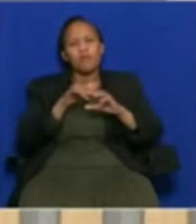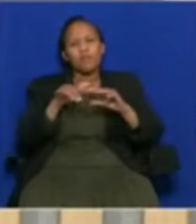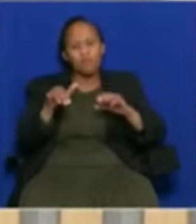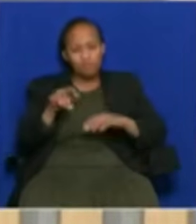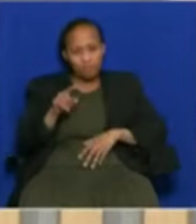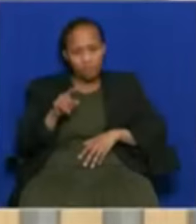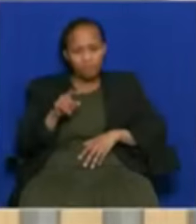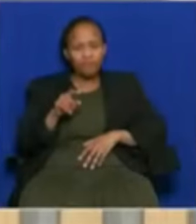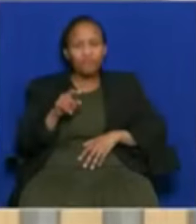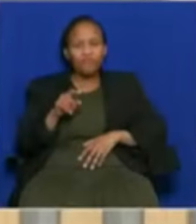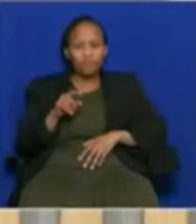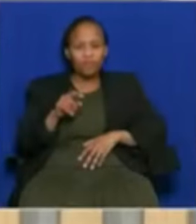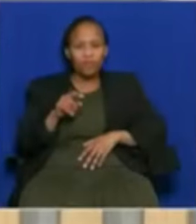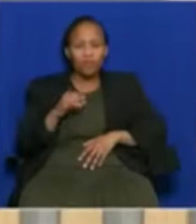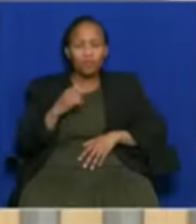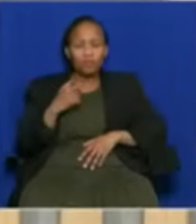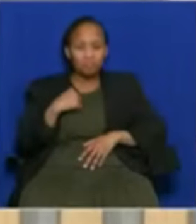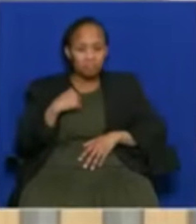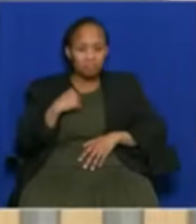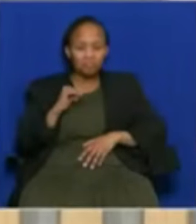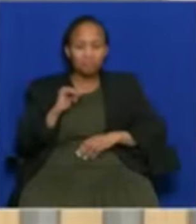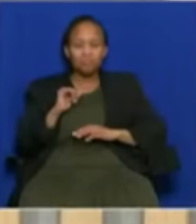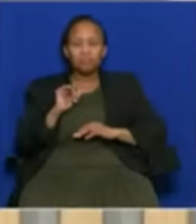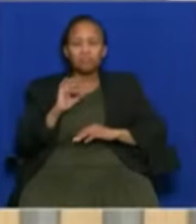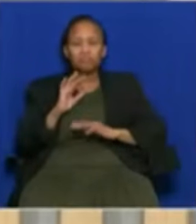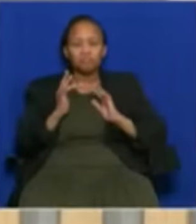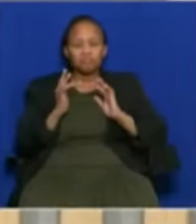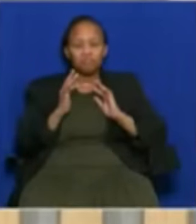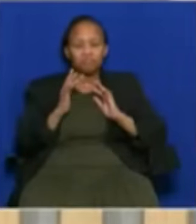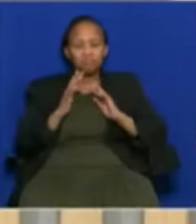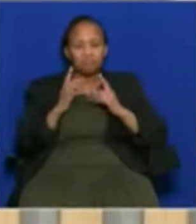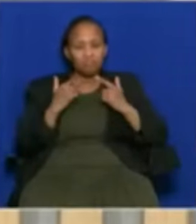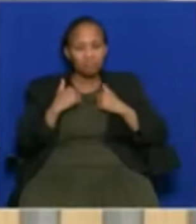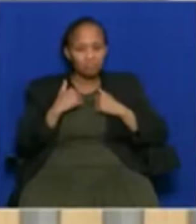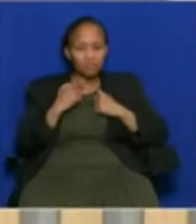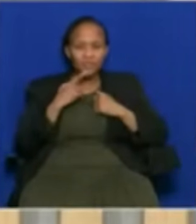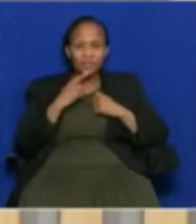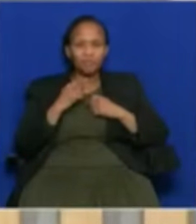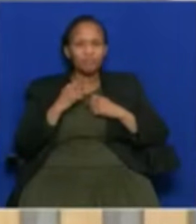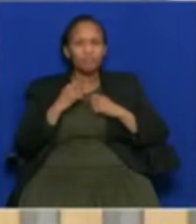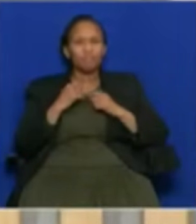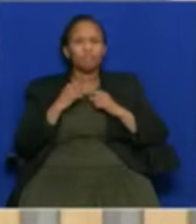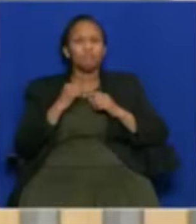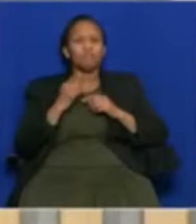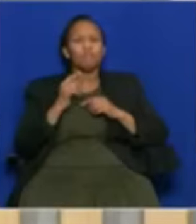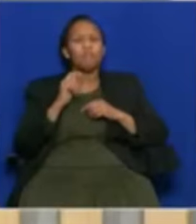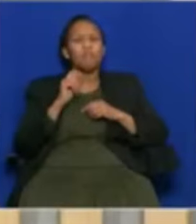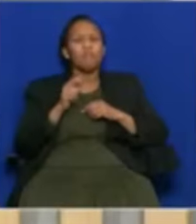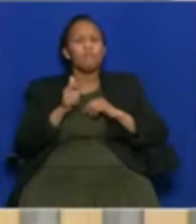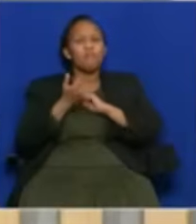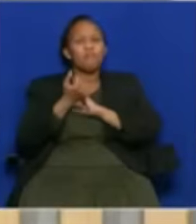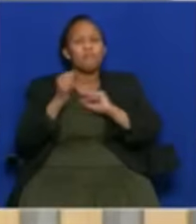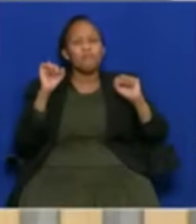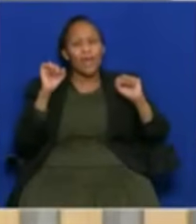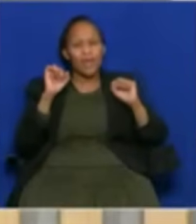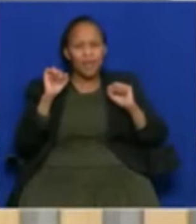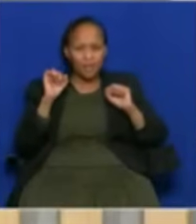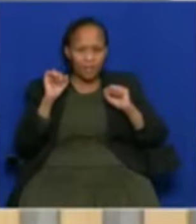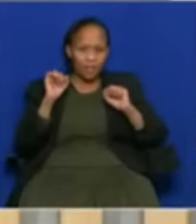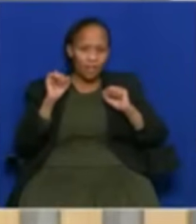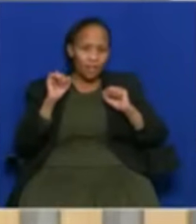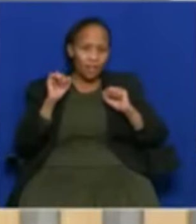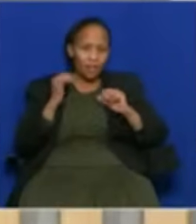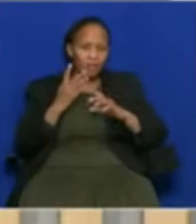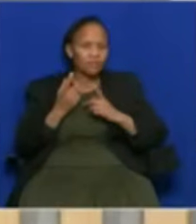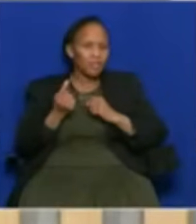was contacted to say, but this bail condition wasn't implemented, I think it was with General Lushaba.